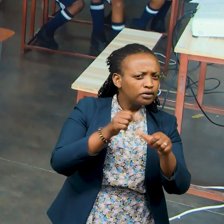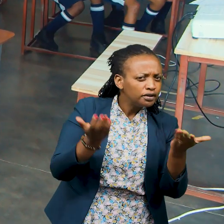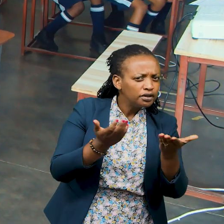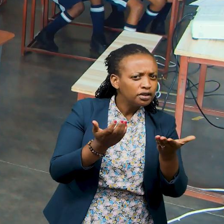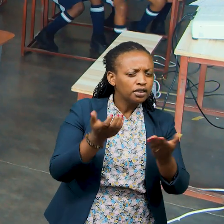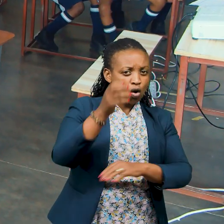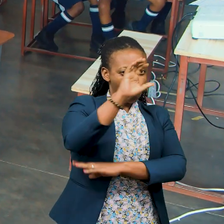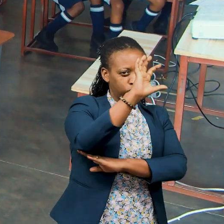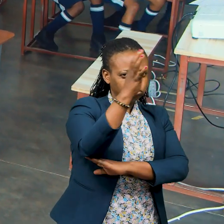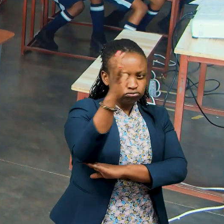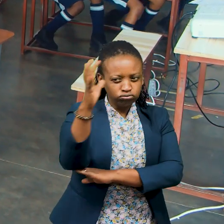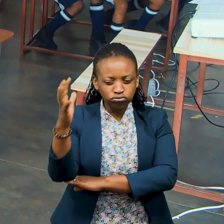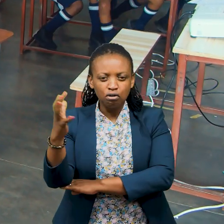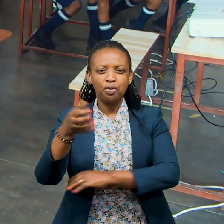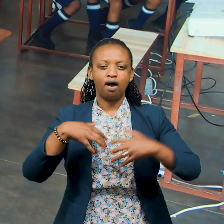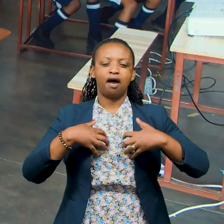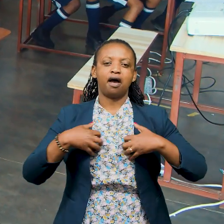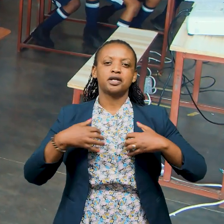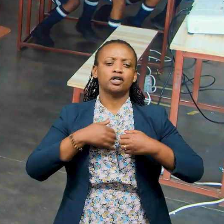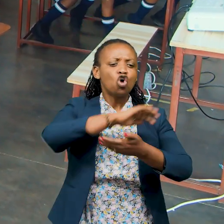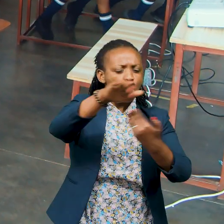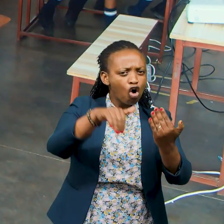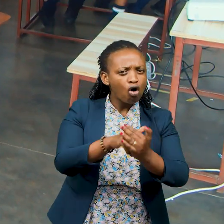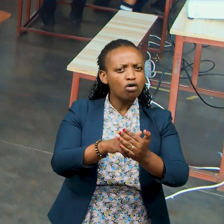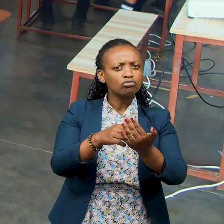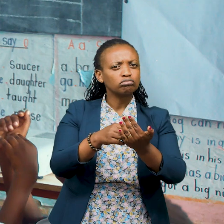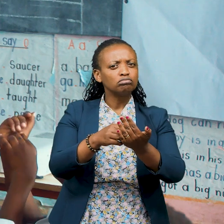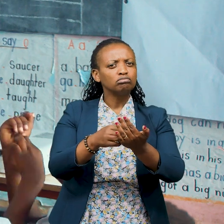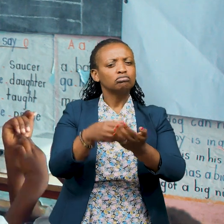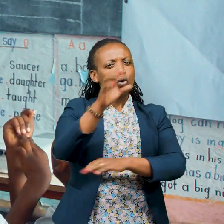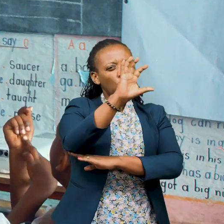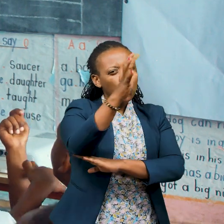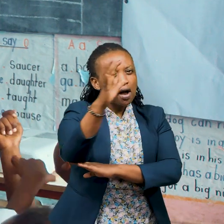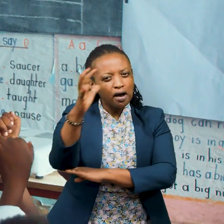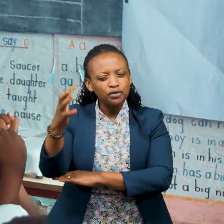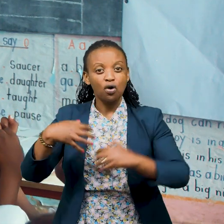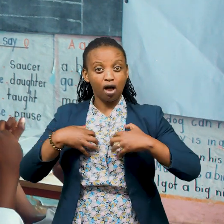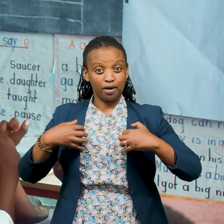for me this? About wild animals. Everybody.